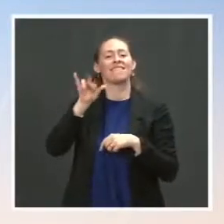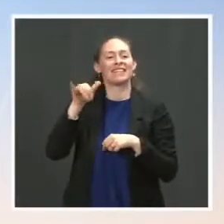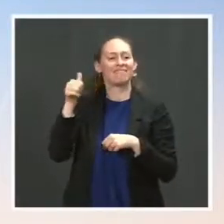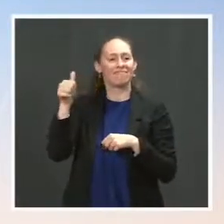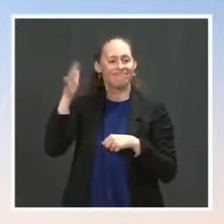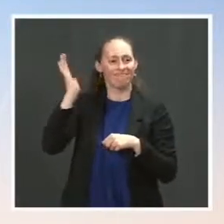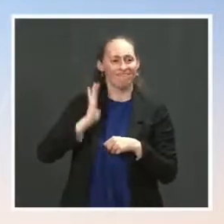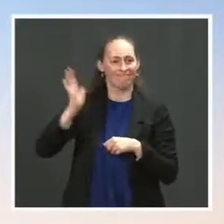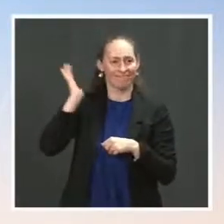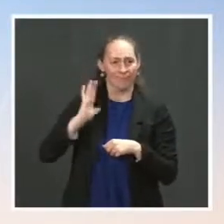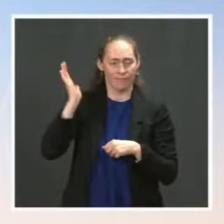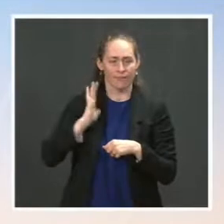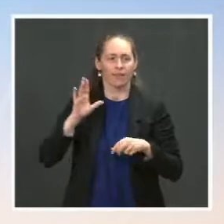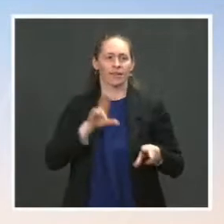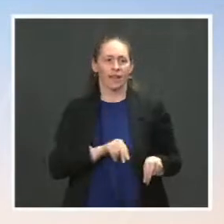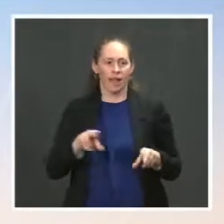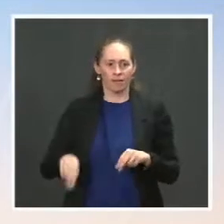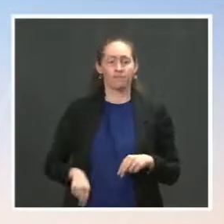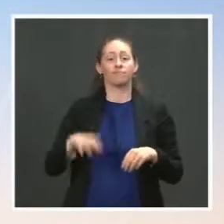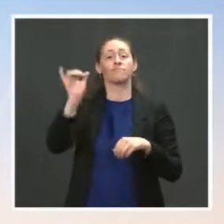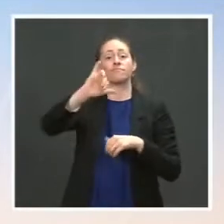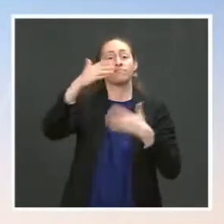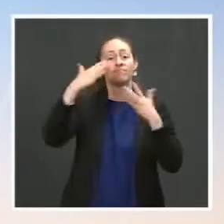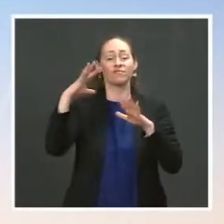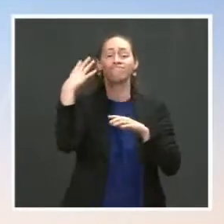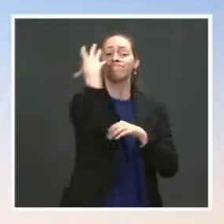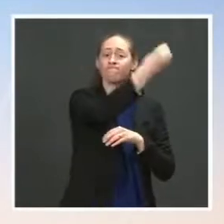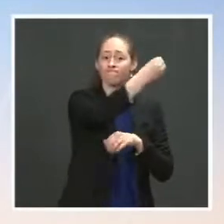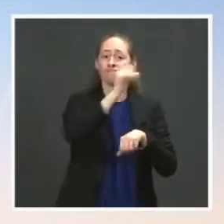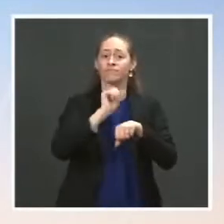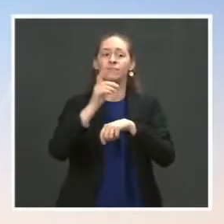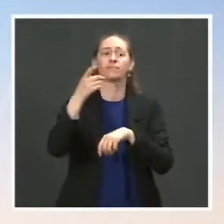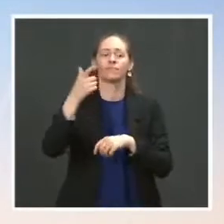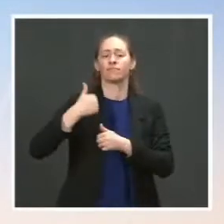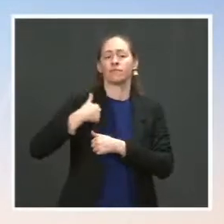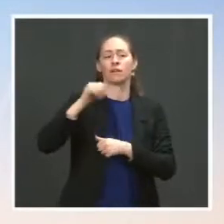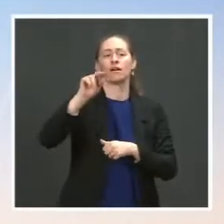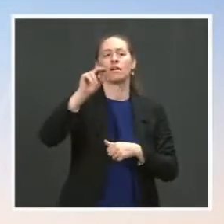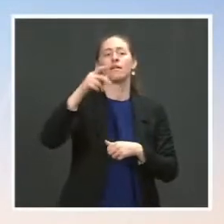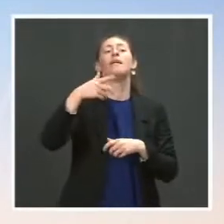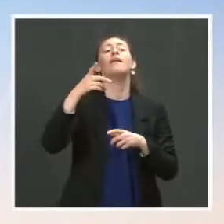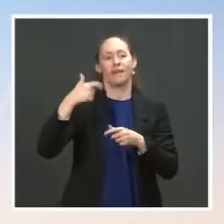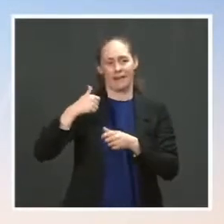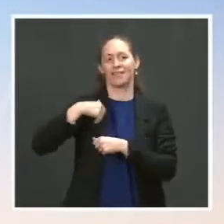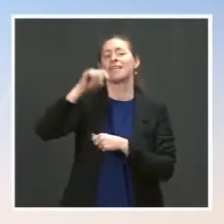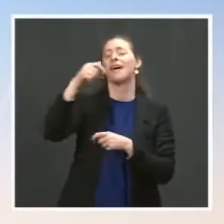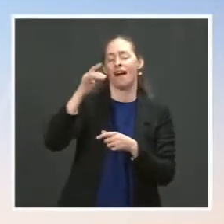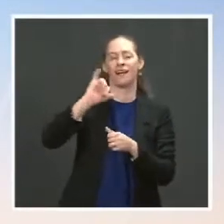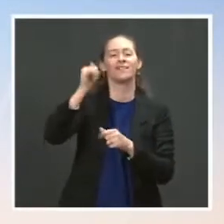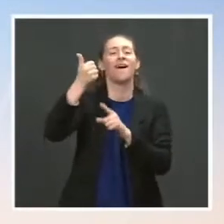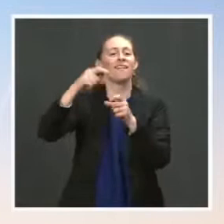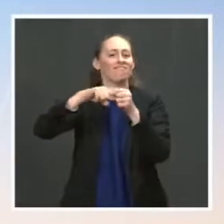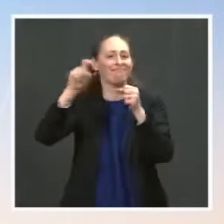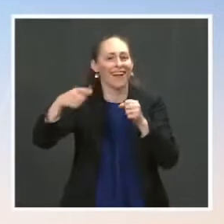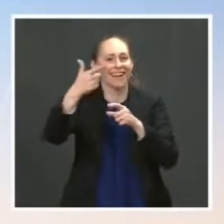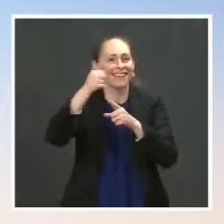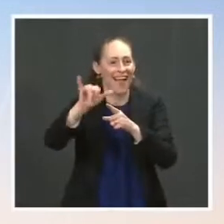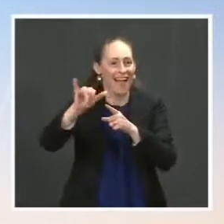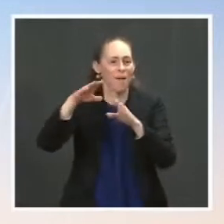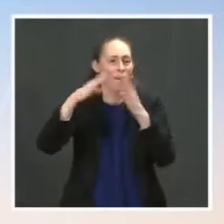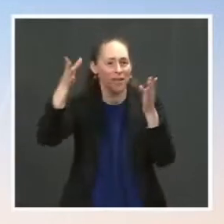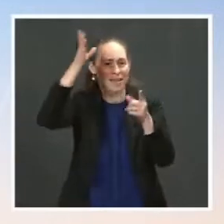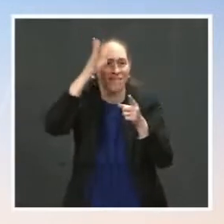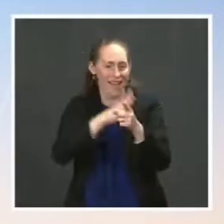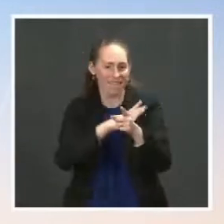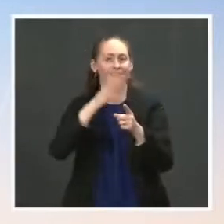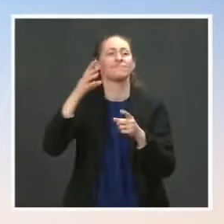2014, and he is the first openly gay person confirmed to serve in a president's cabinet. I know you know a few things about him from the past. He